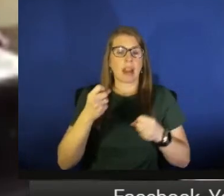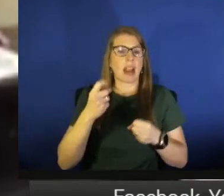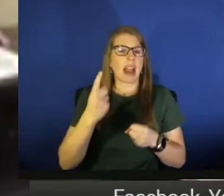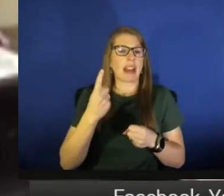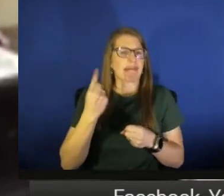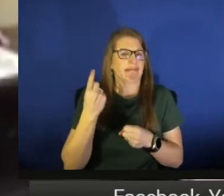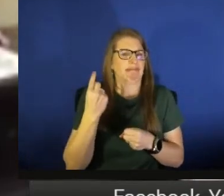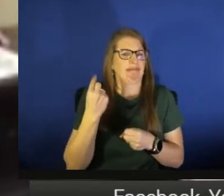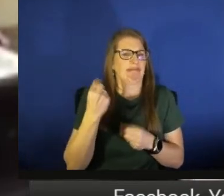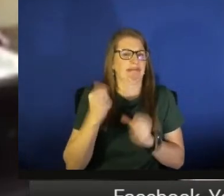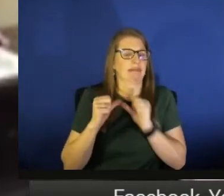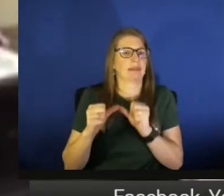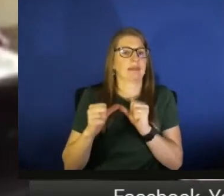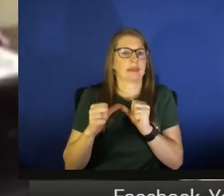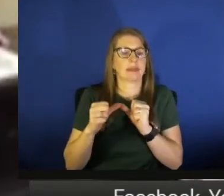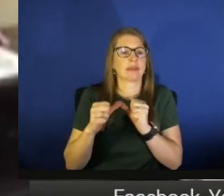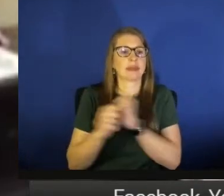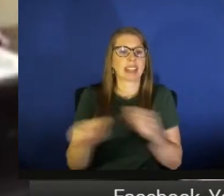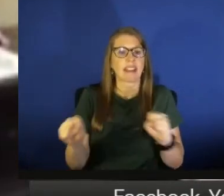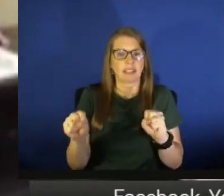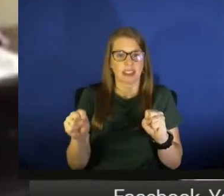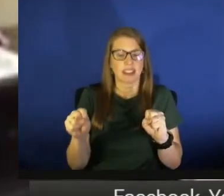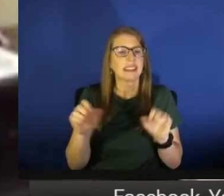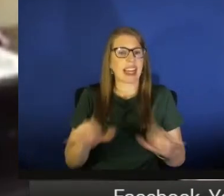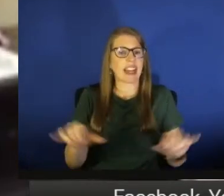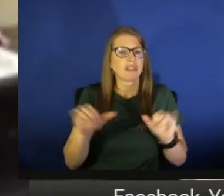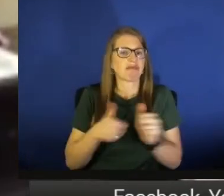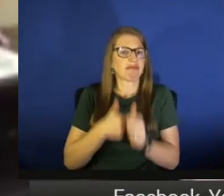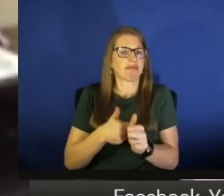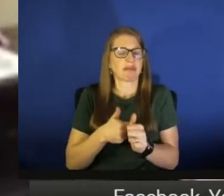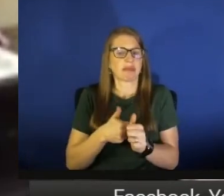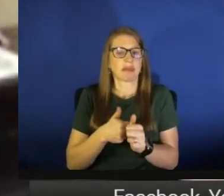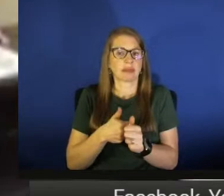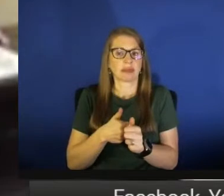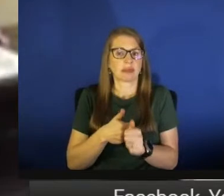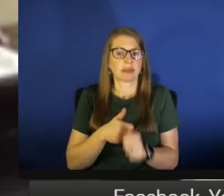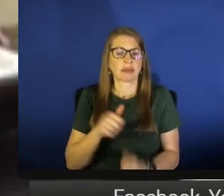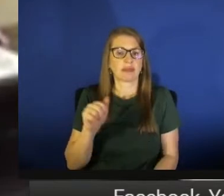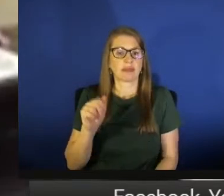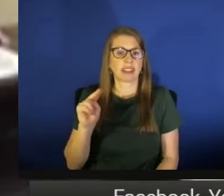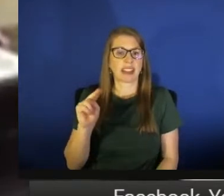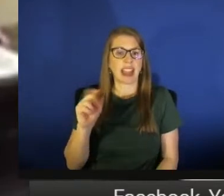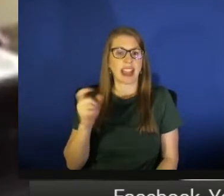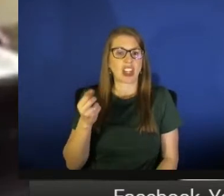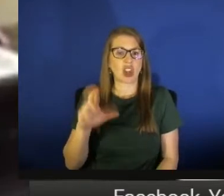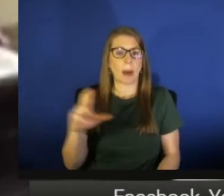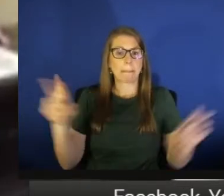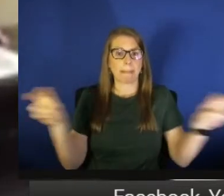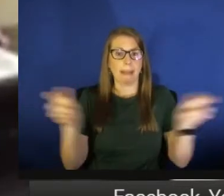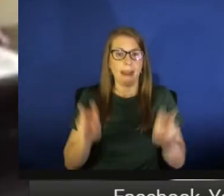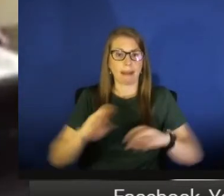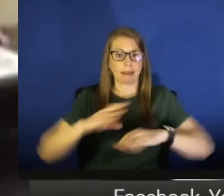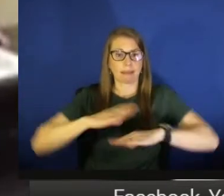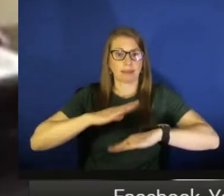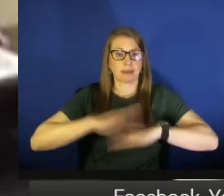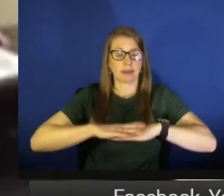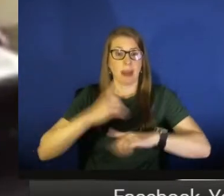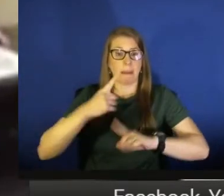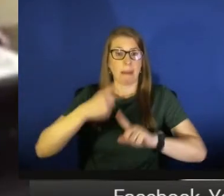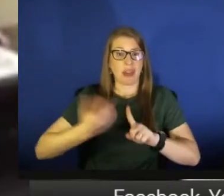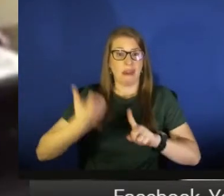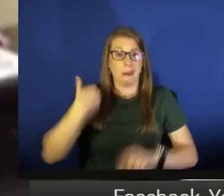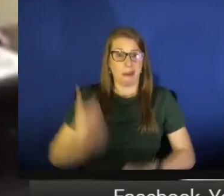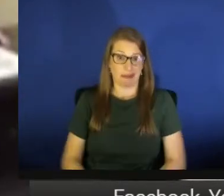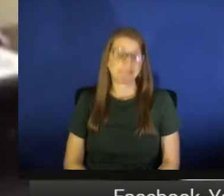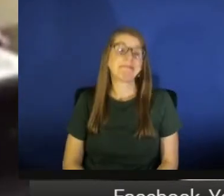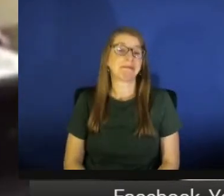just maintained safety standards. We've only put our anchors back together on the desk about a month ago. And